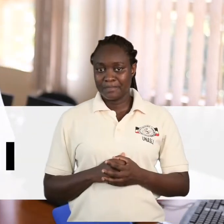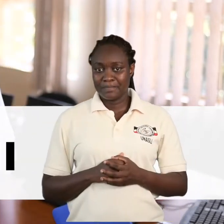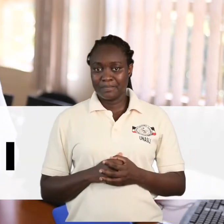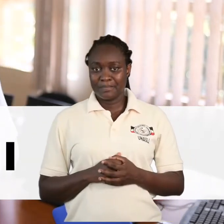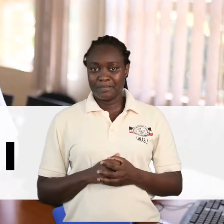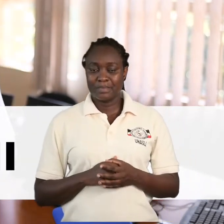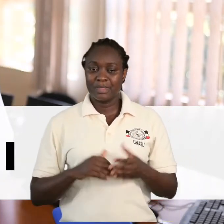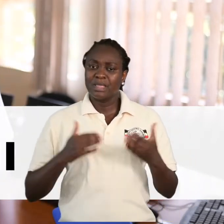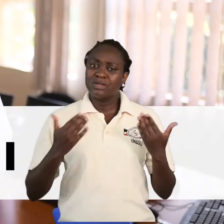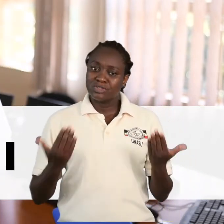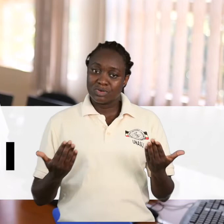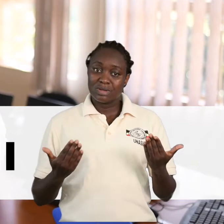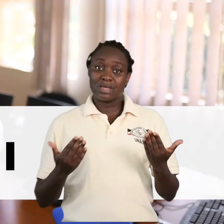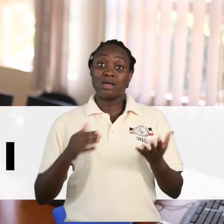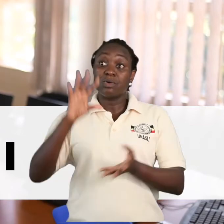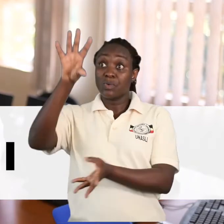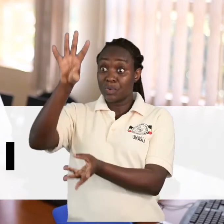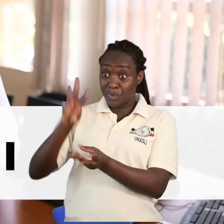Therefore,